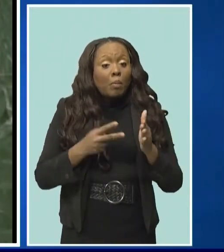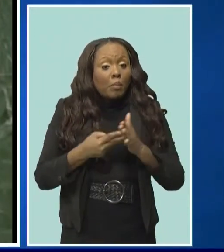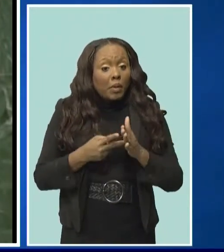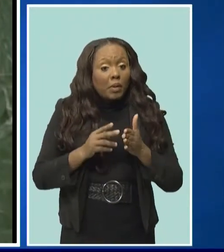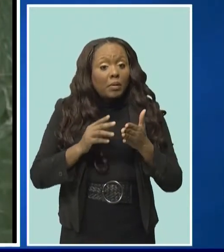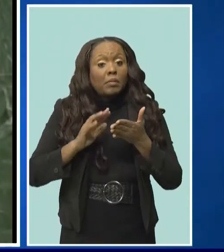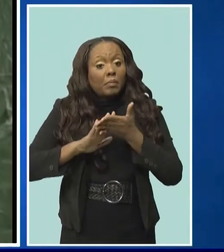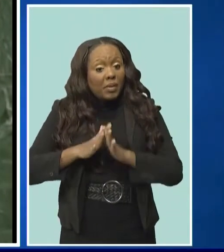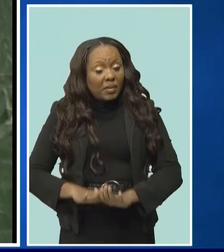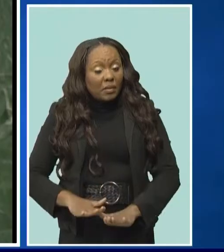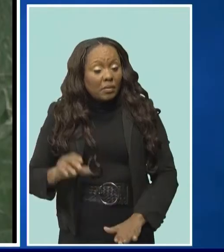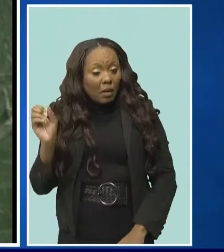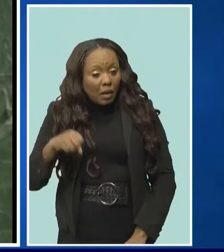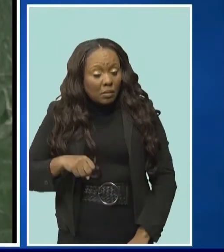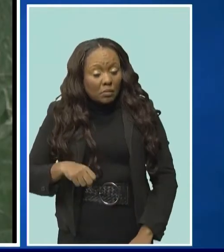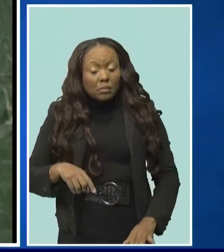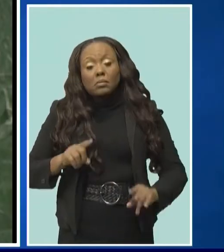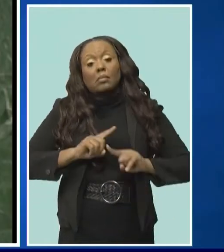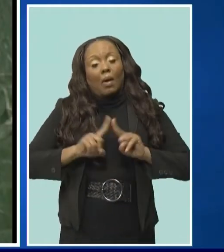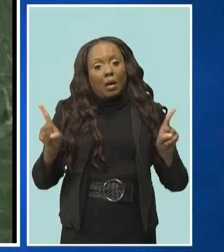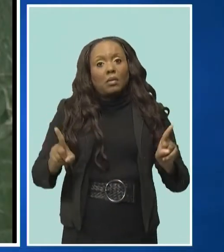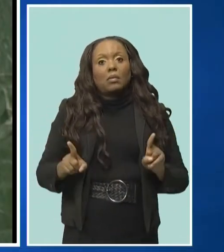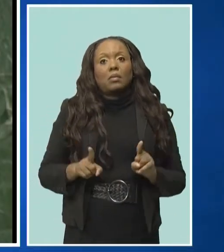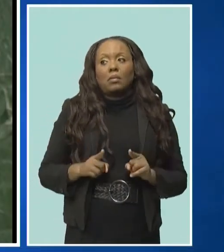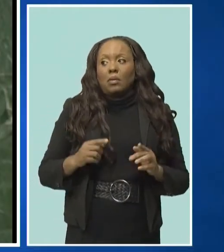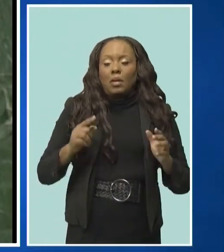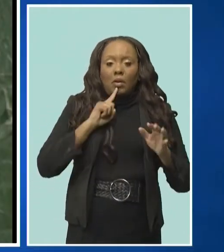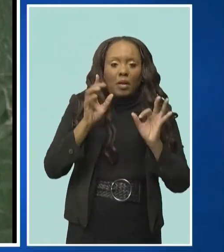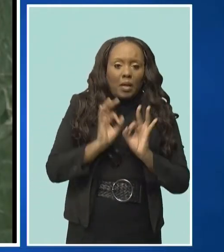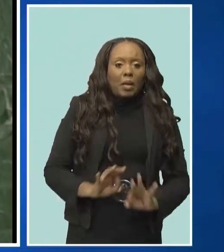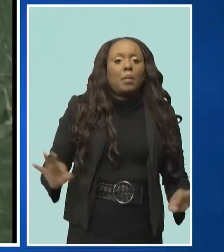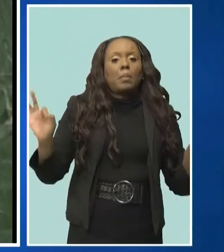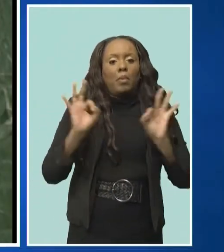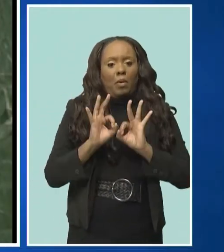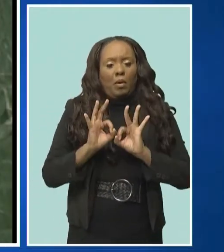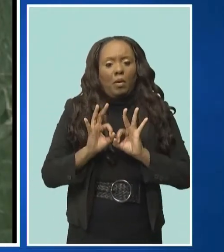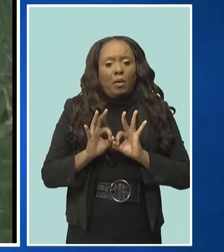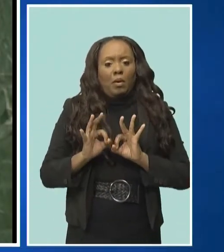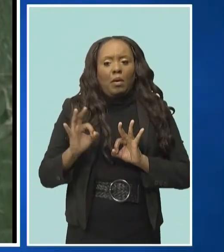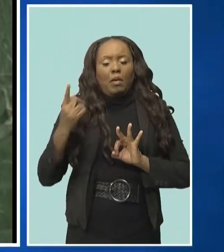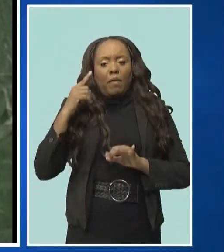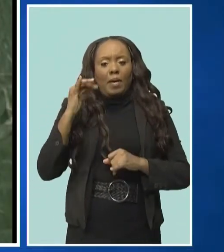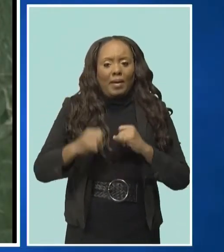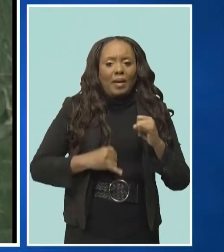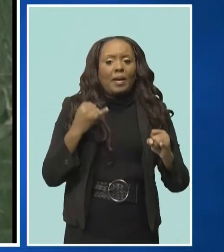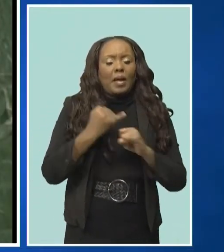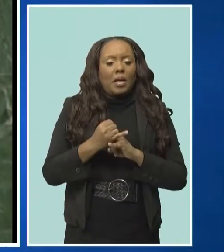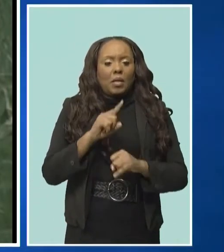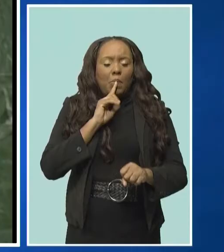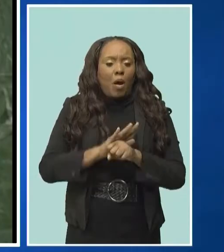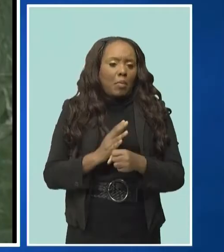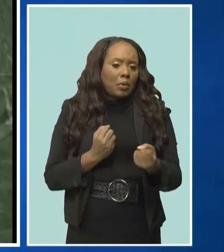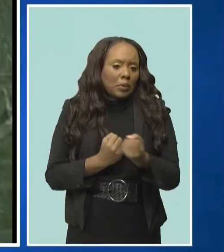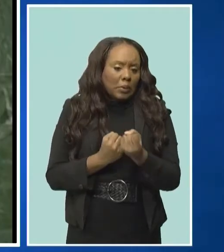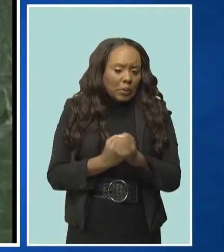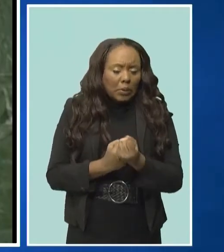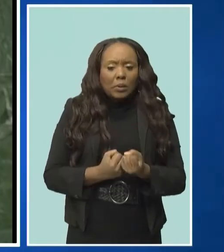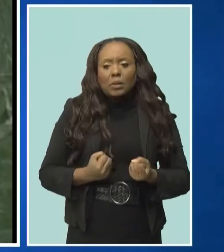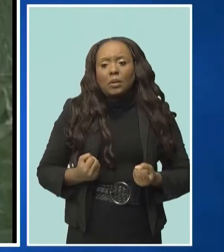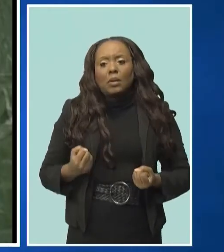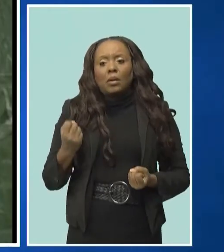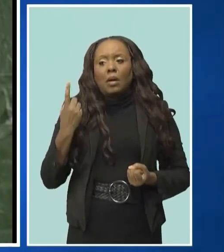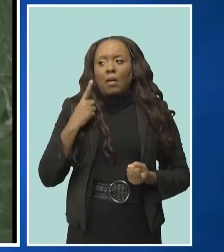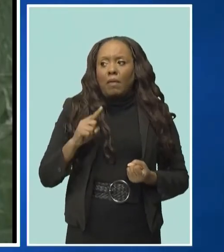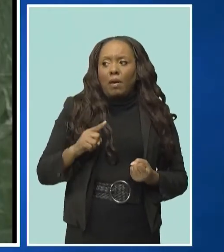to the promotion of a culture of peace is an imperative dimension of international commitment towards promoting